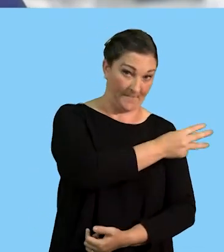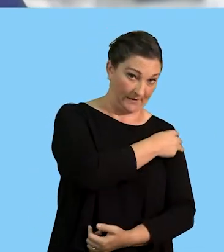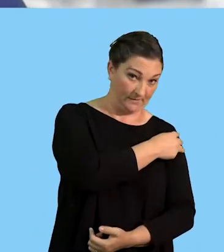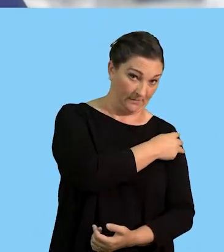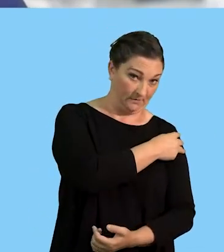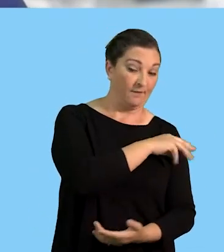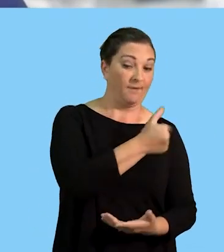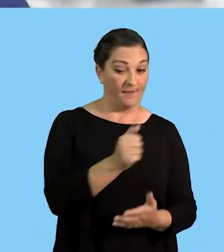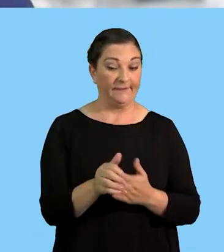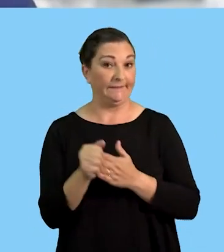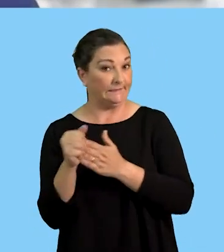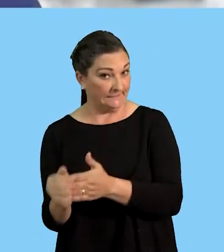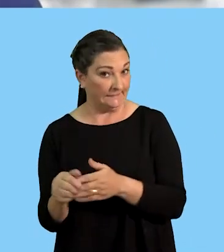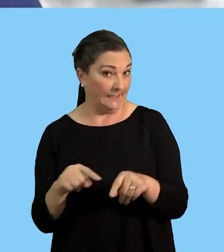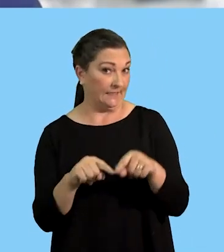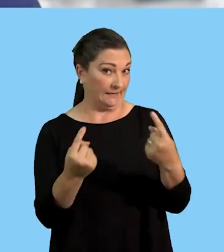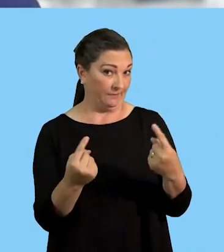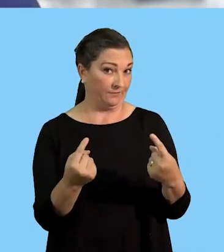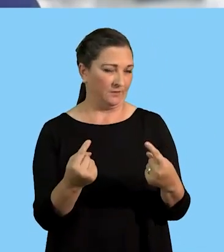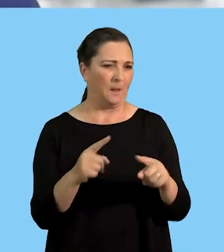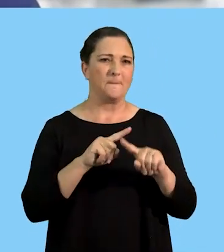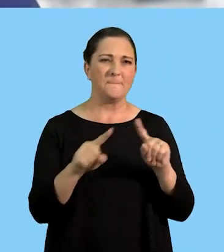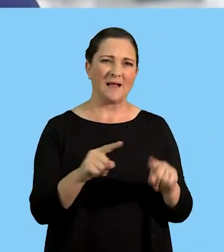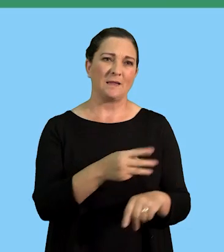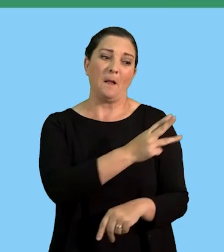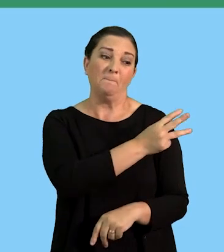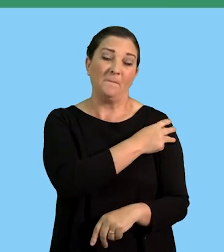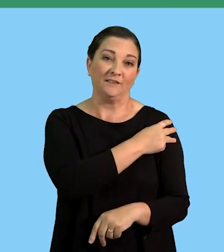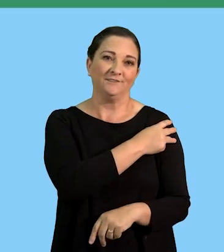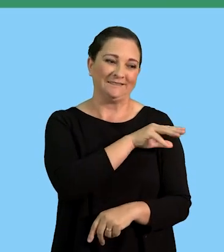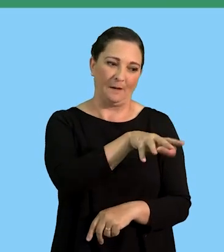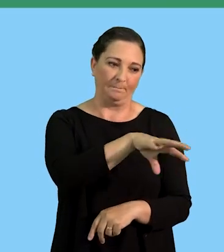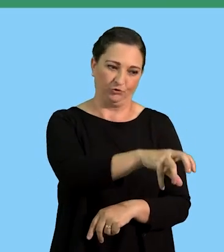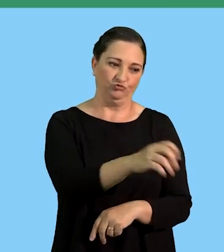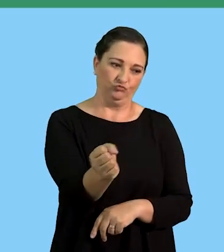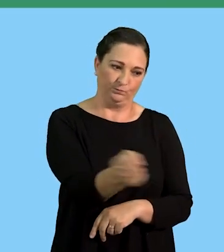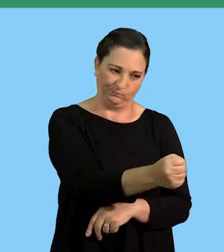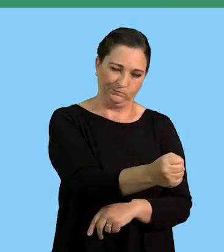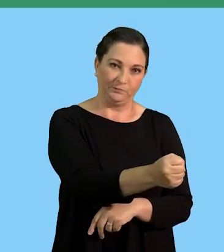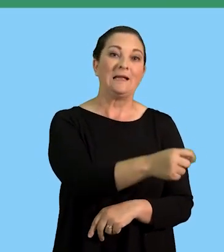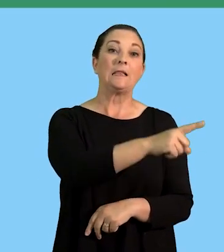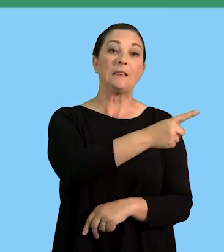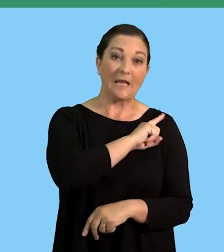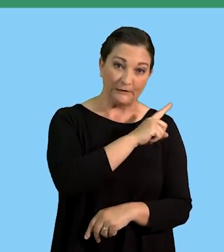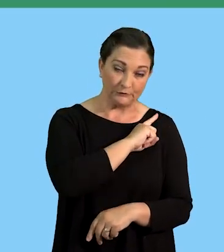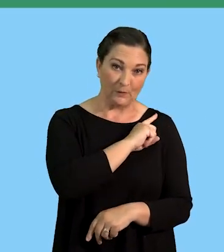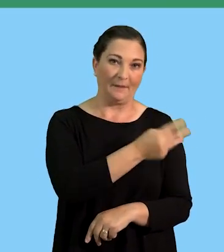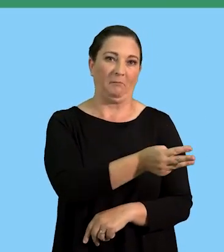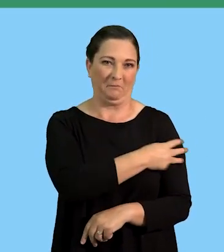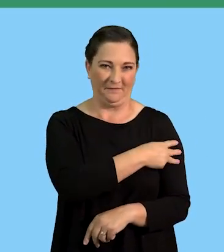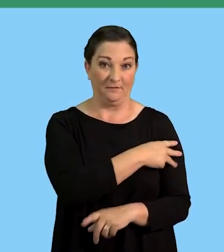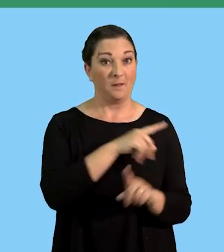between management and leadership? A person becomes a manager because of the position in which he or she is